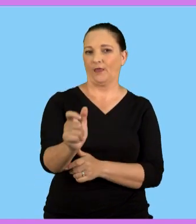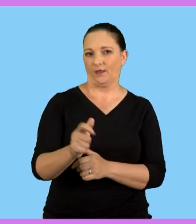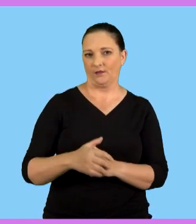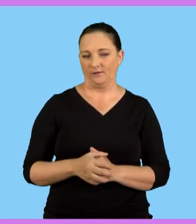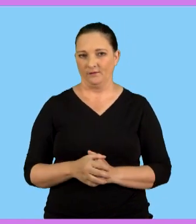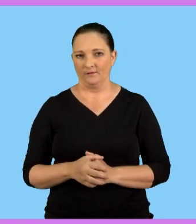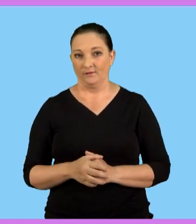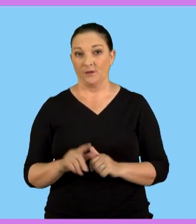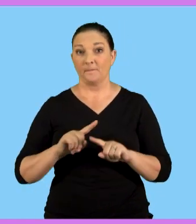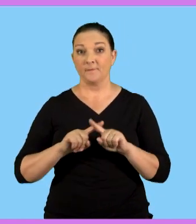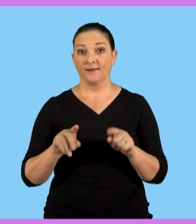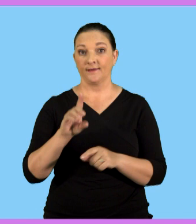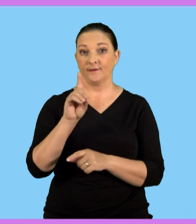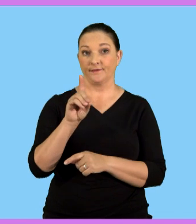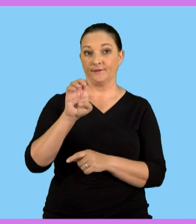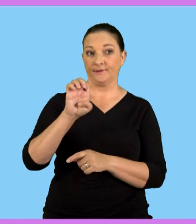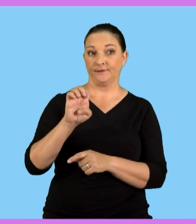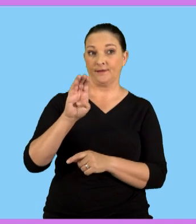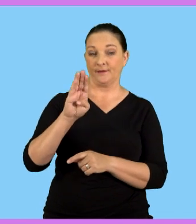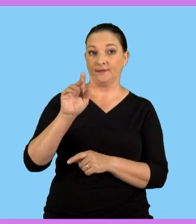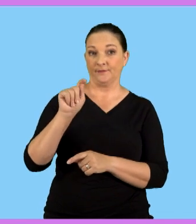Debt, when you owe money.